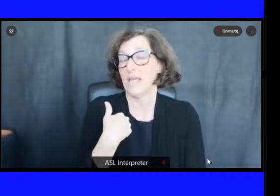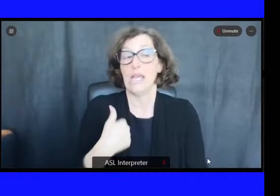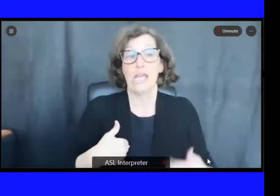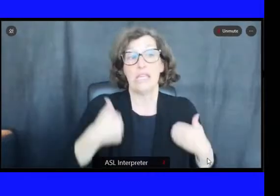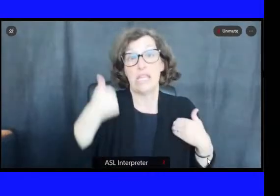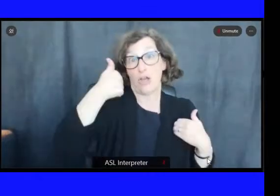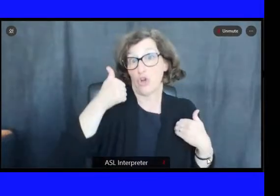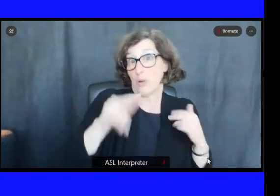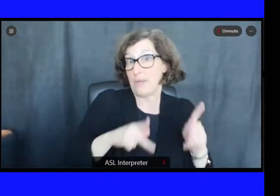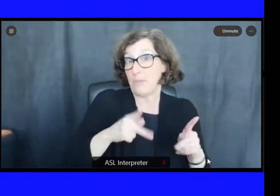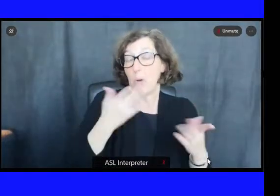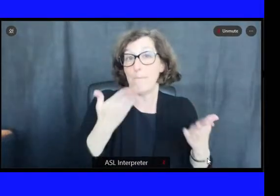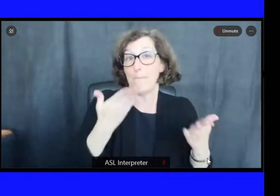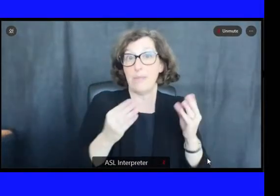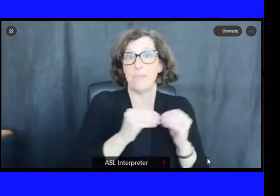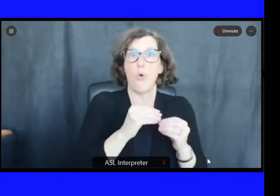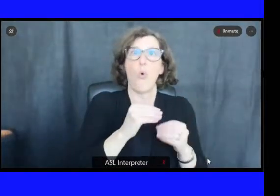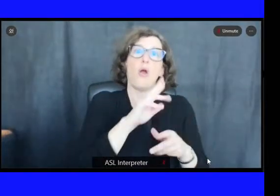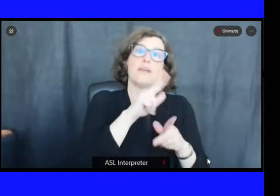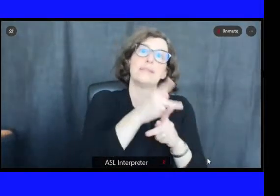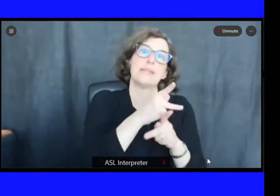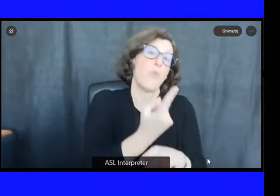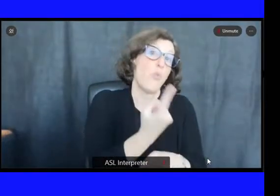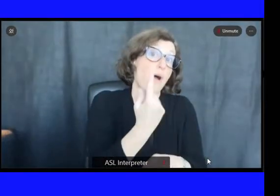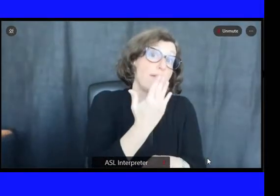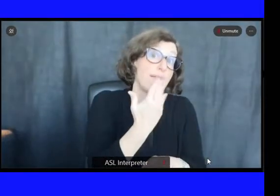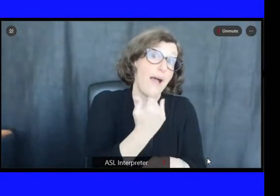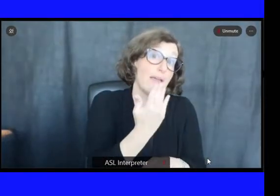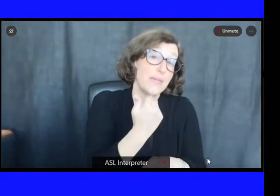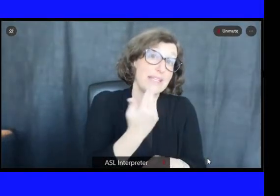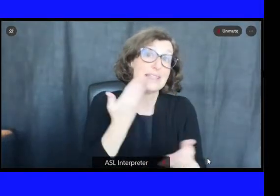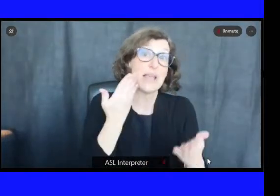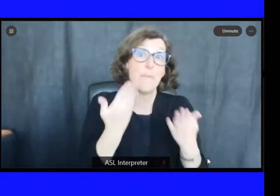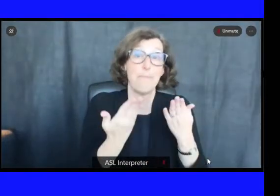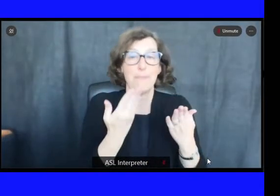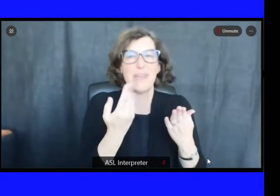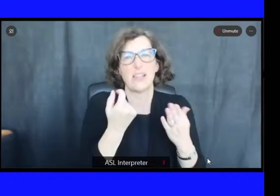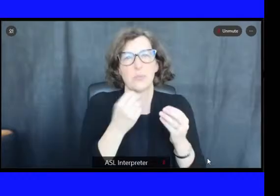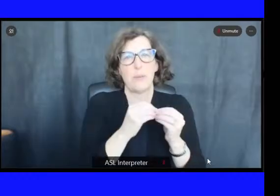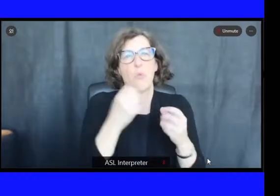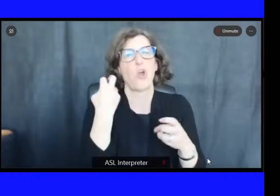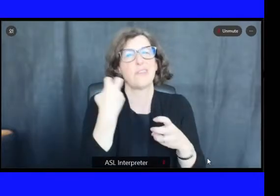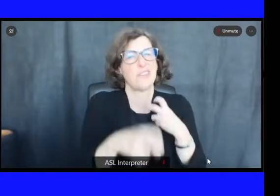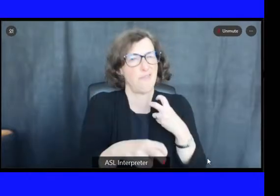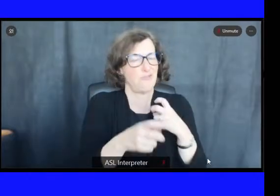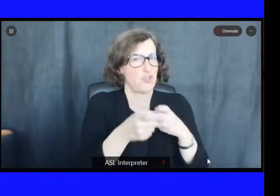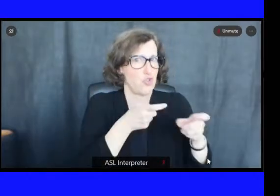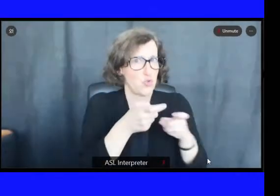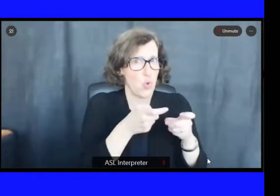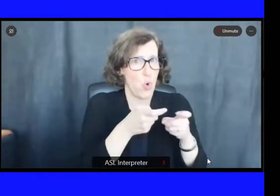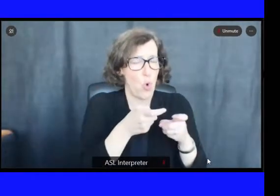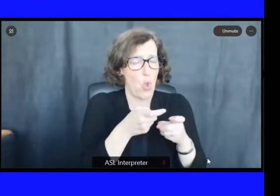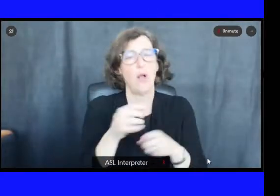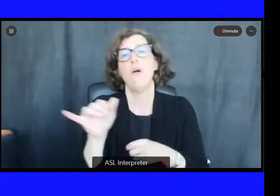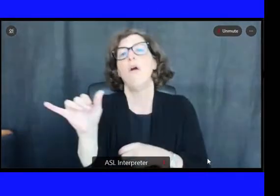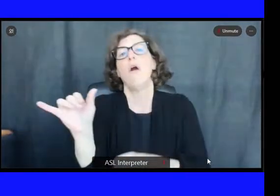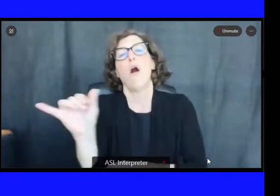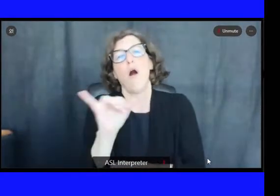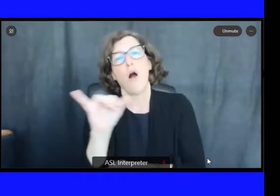us an opportunity to think about how we may be able to intervene for different groups of different subsets of our